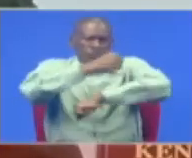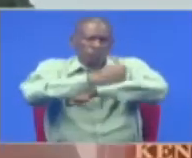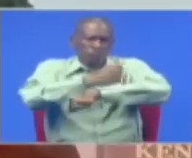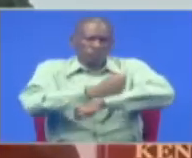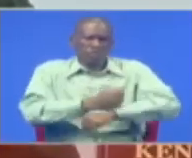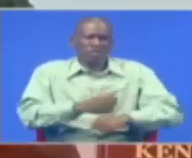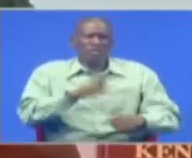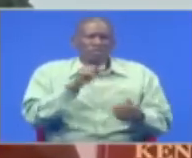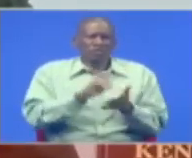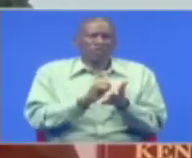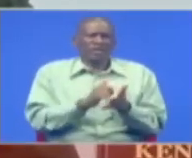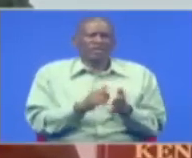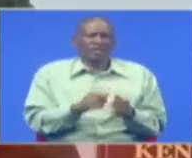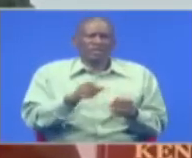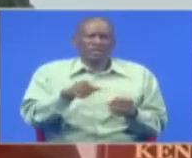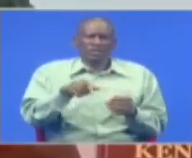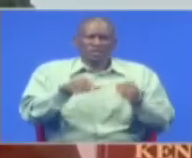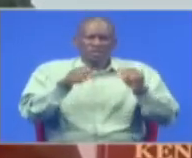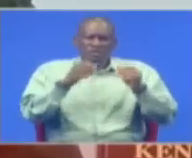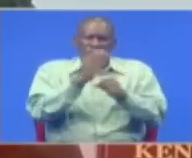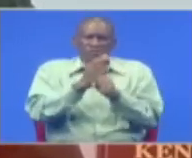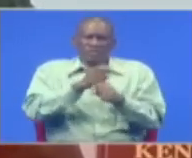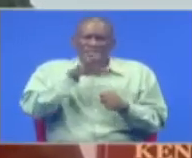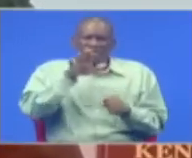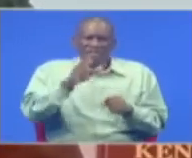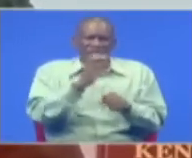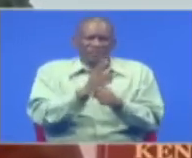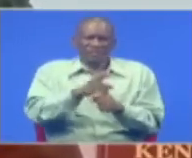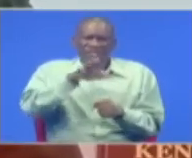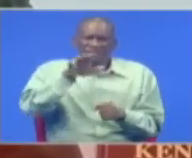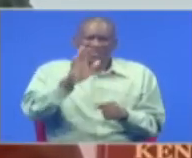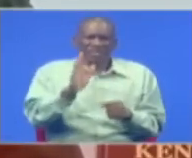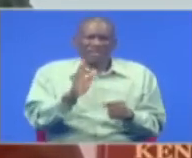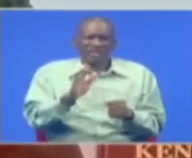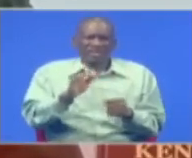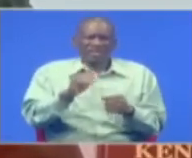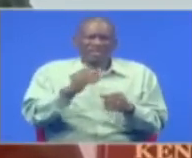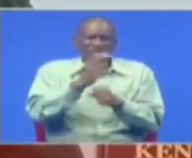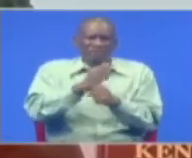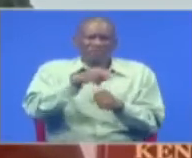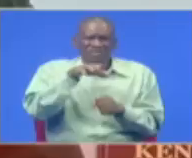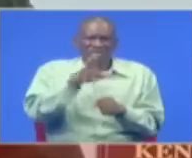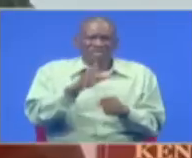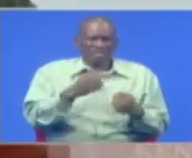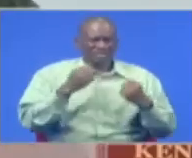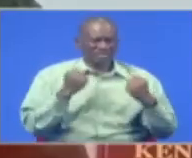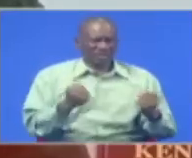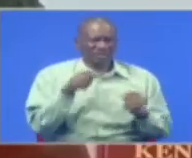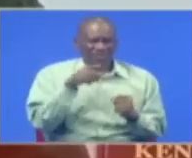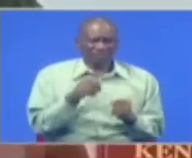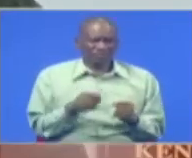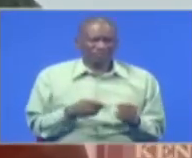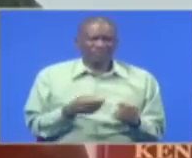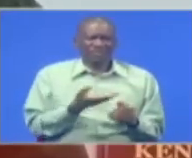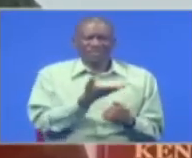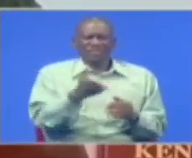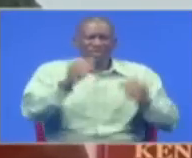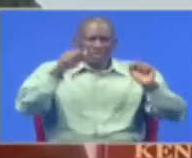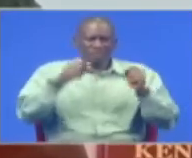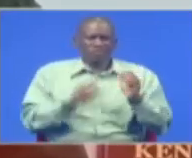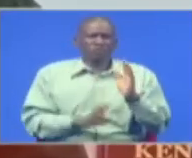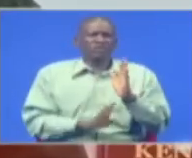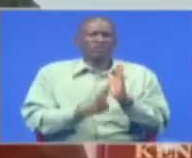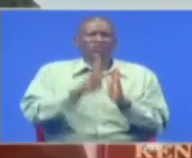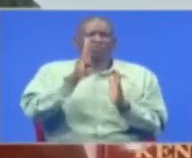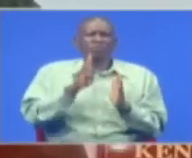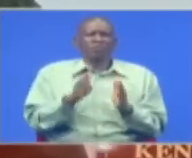so that using their ports of strength, they are able to develop